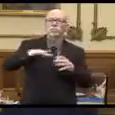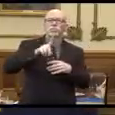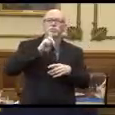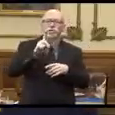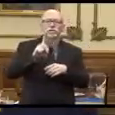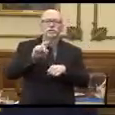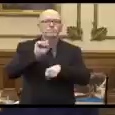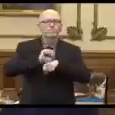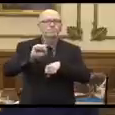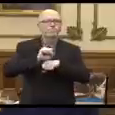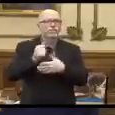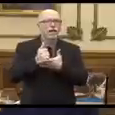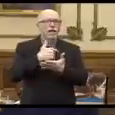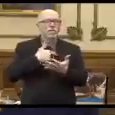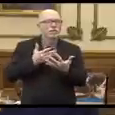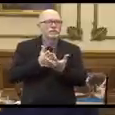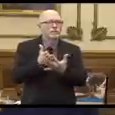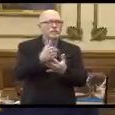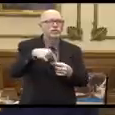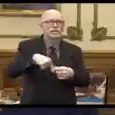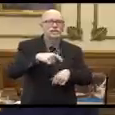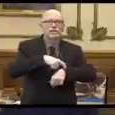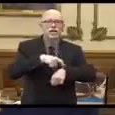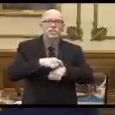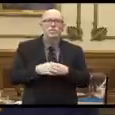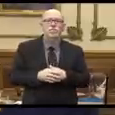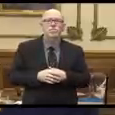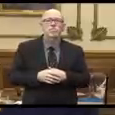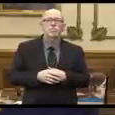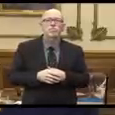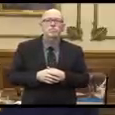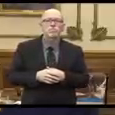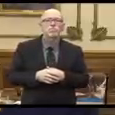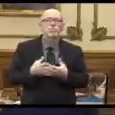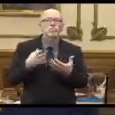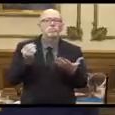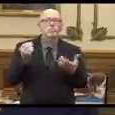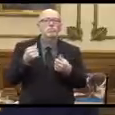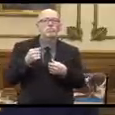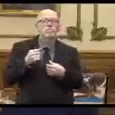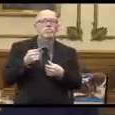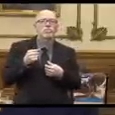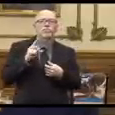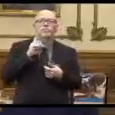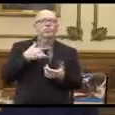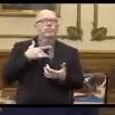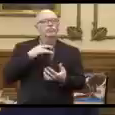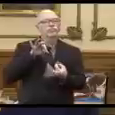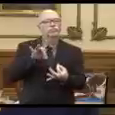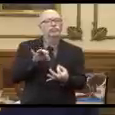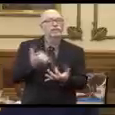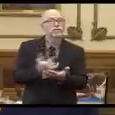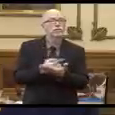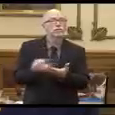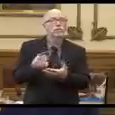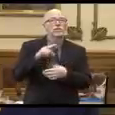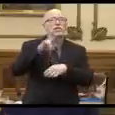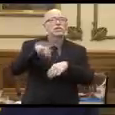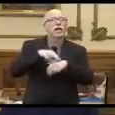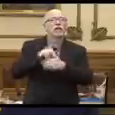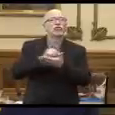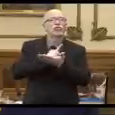through this period of time. And it's just fitting that this week is the National